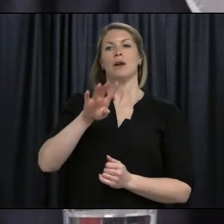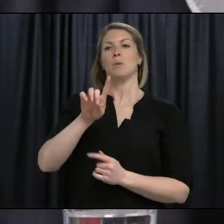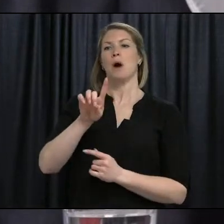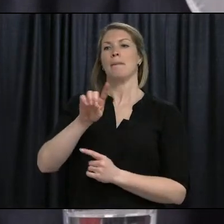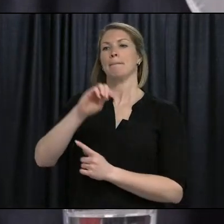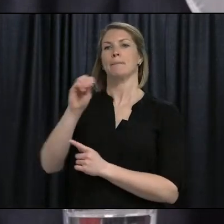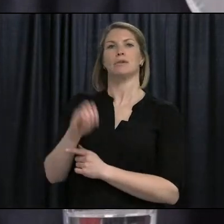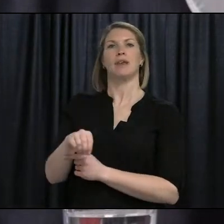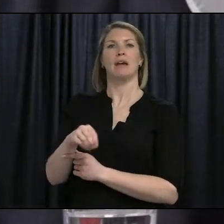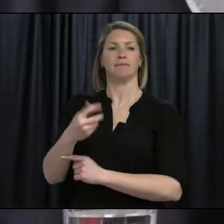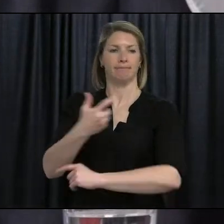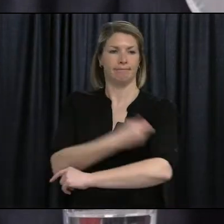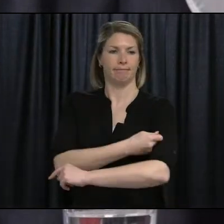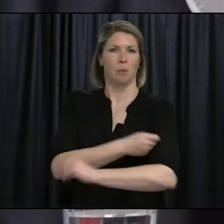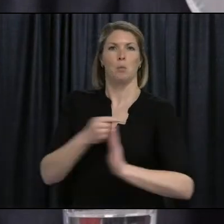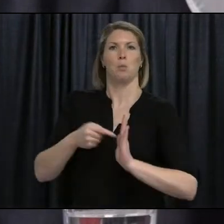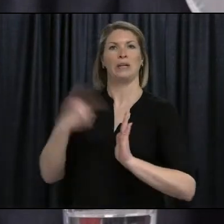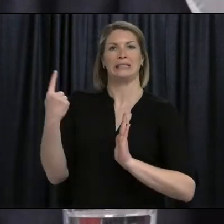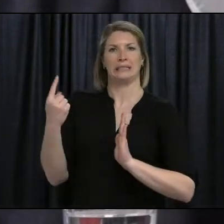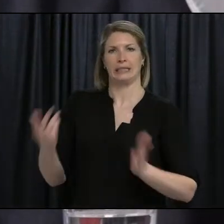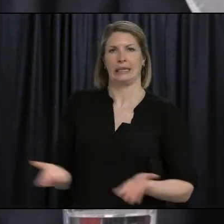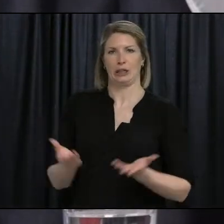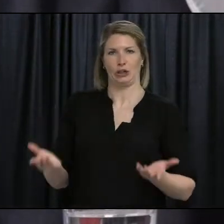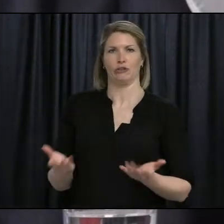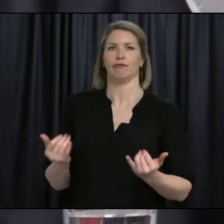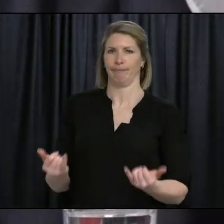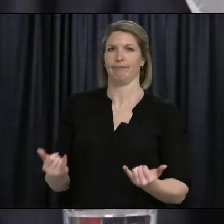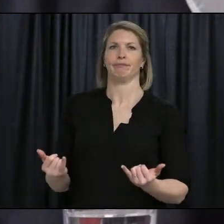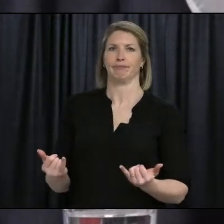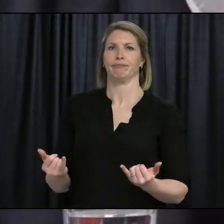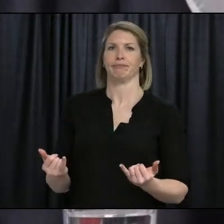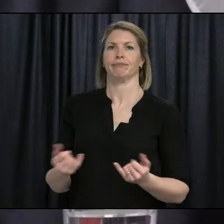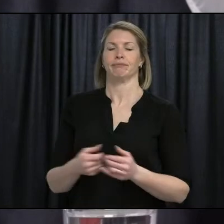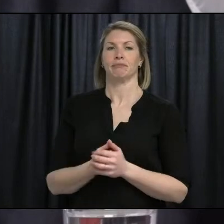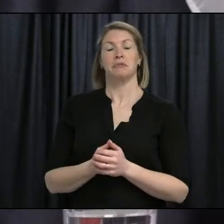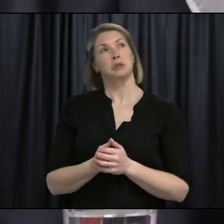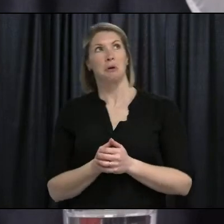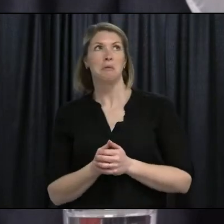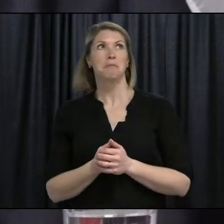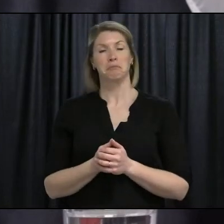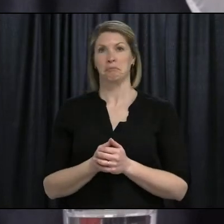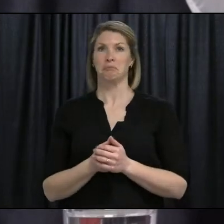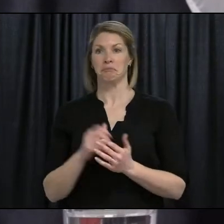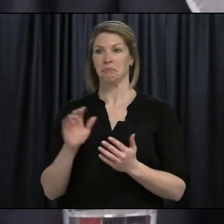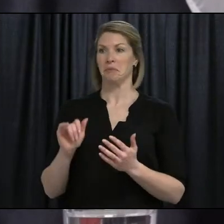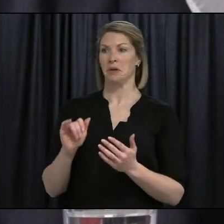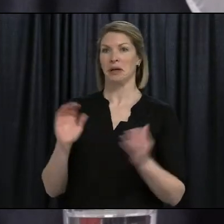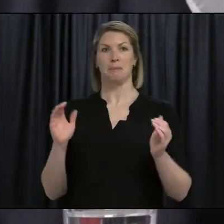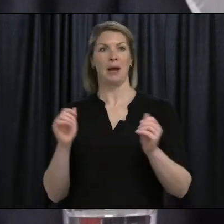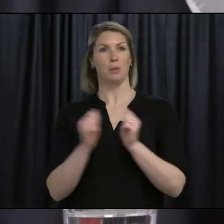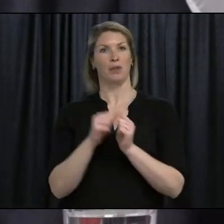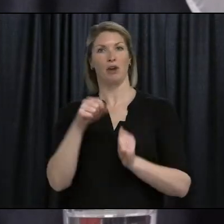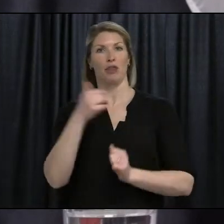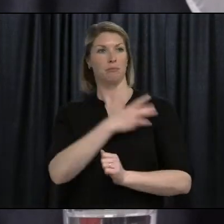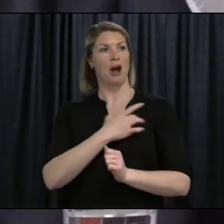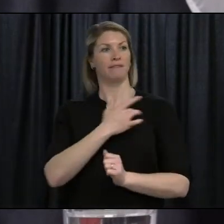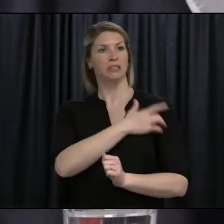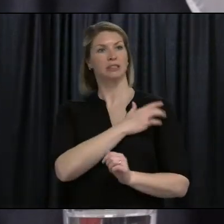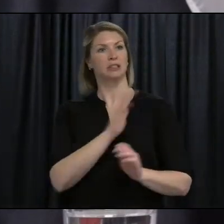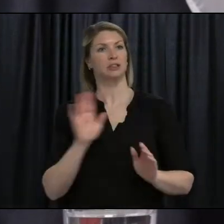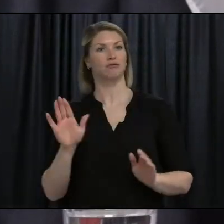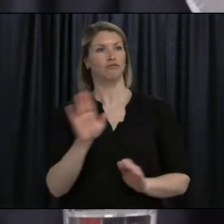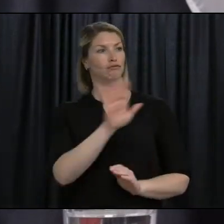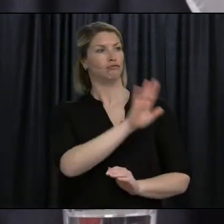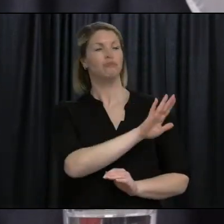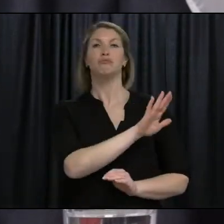41%, rather. That is consistent with the middle of the pack in the rest of the country, and the range is very